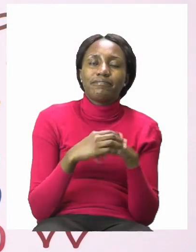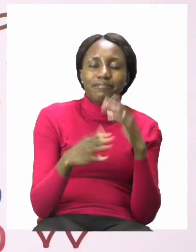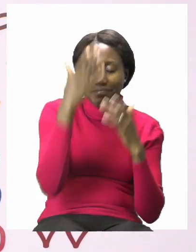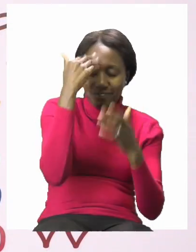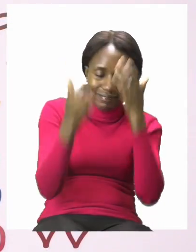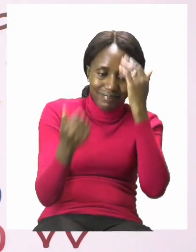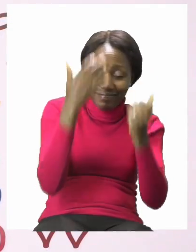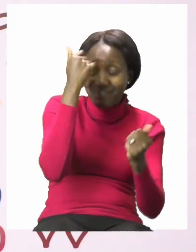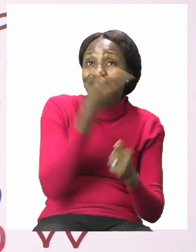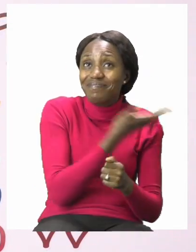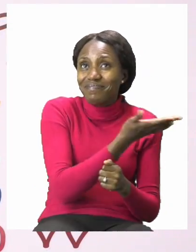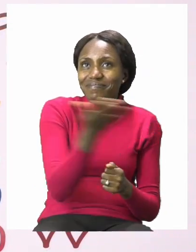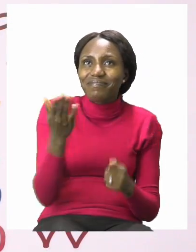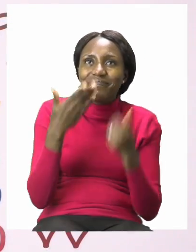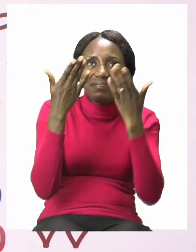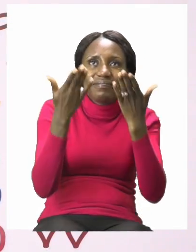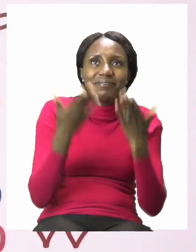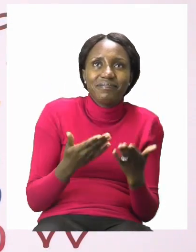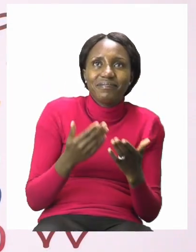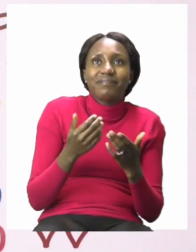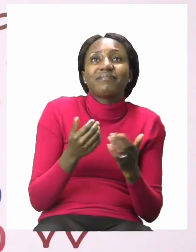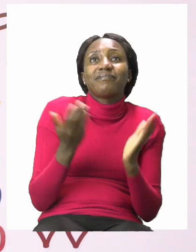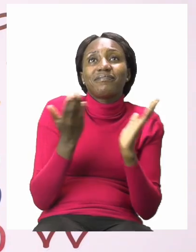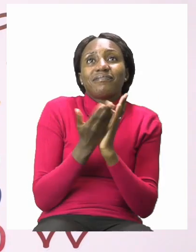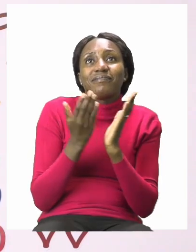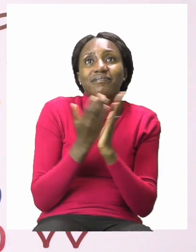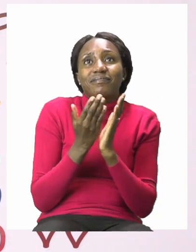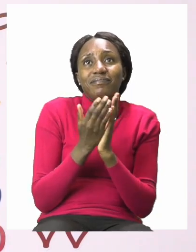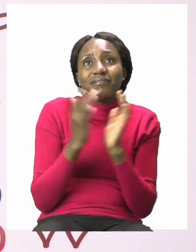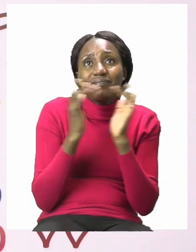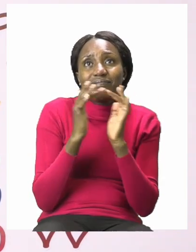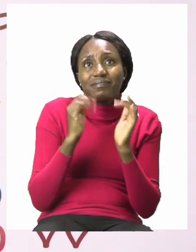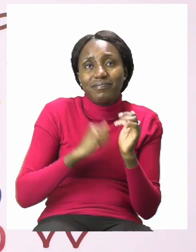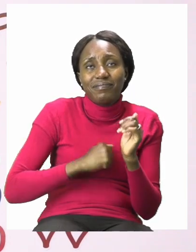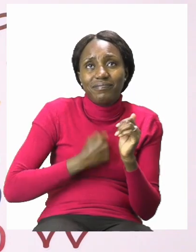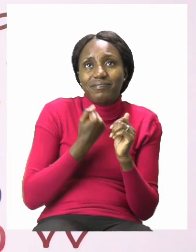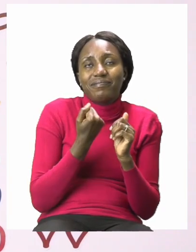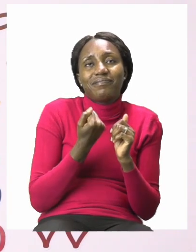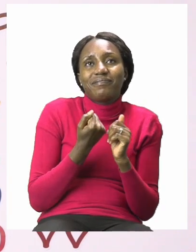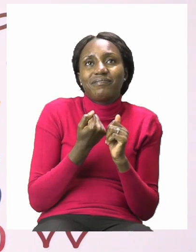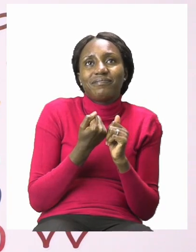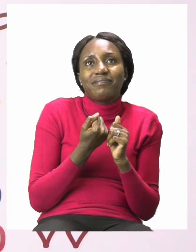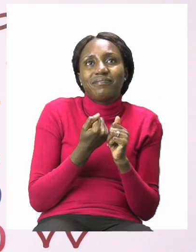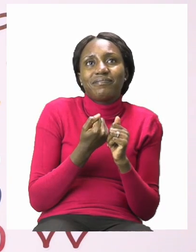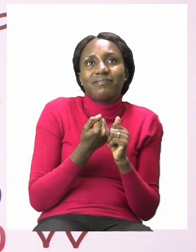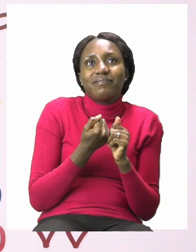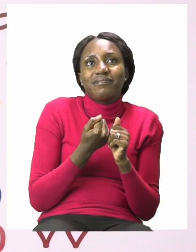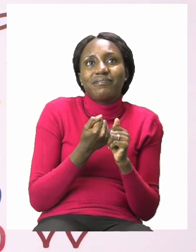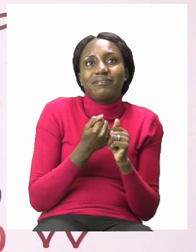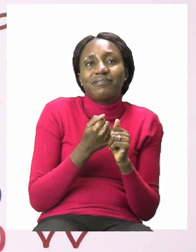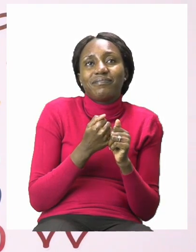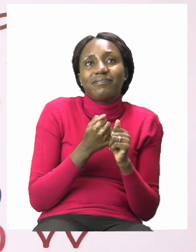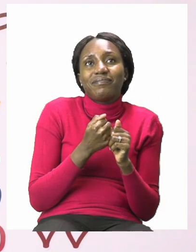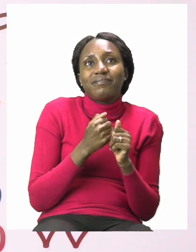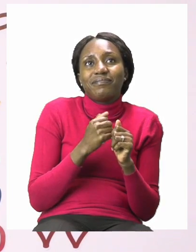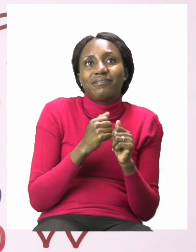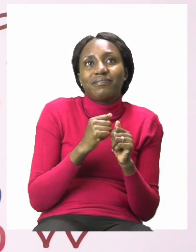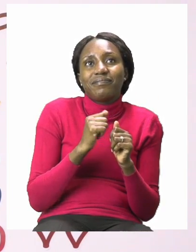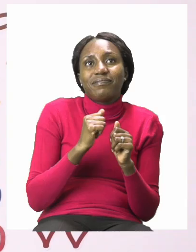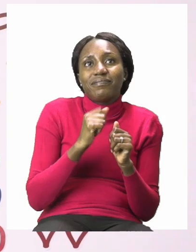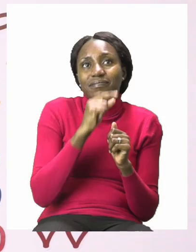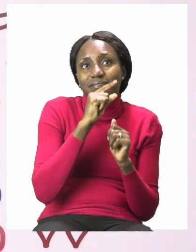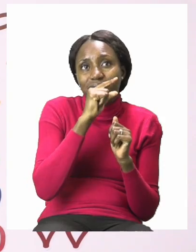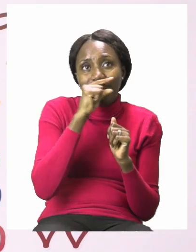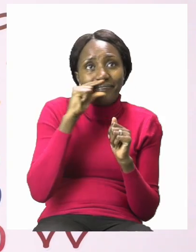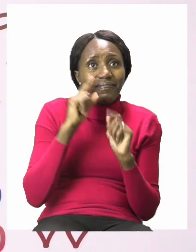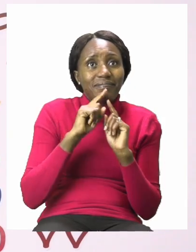Hello everyone and welcome to My Zone Online School. My name is Teacher Mutsa and